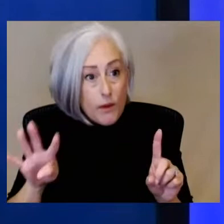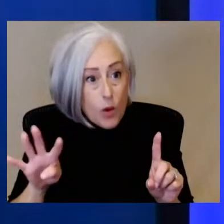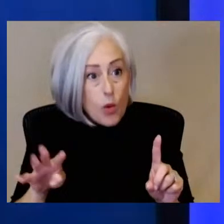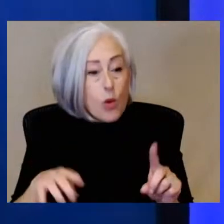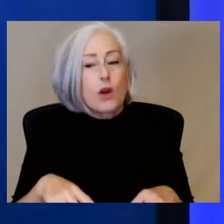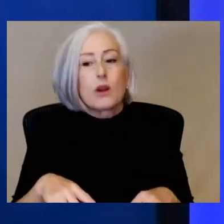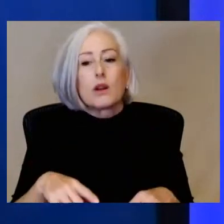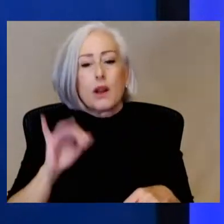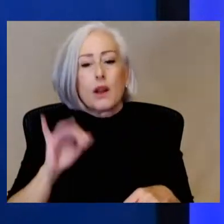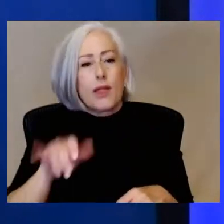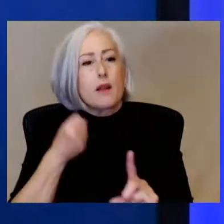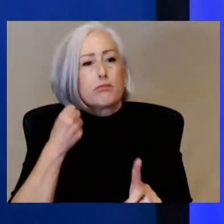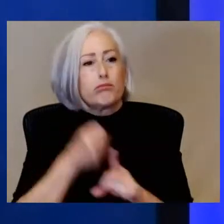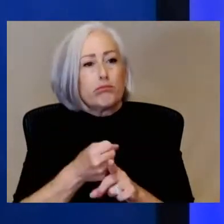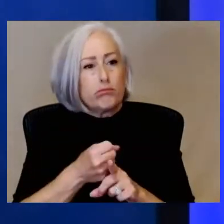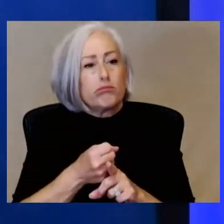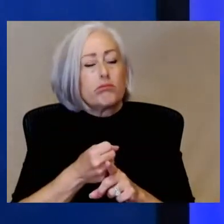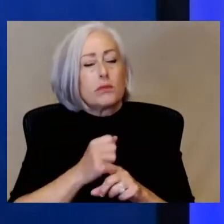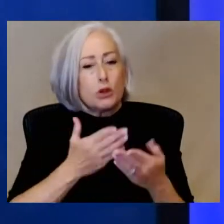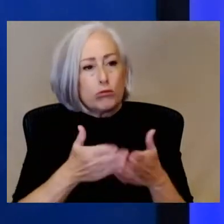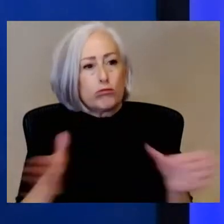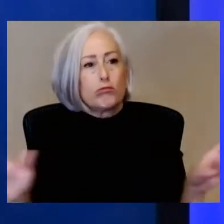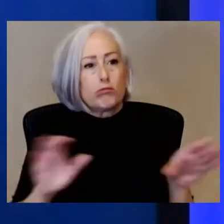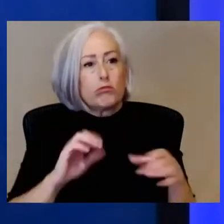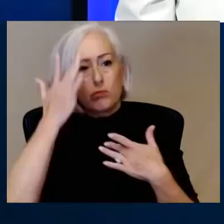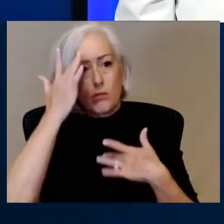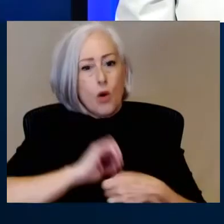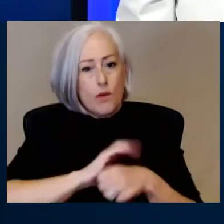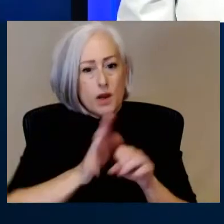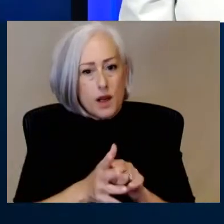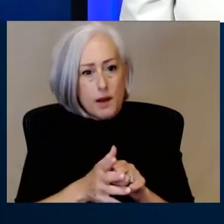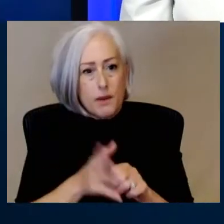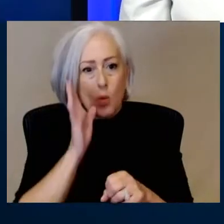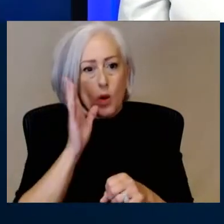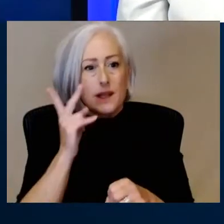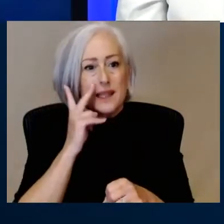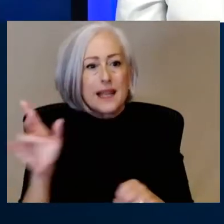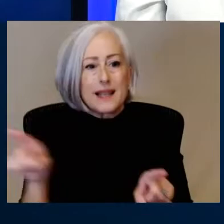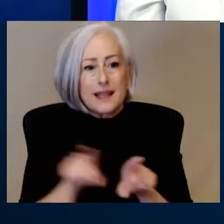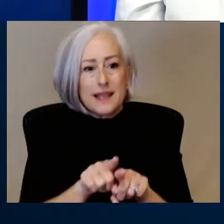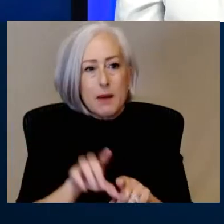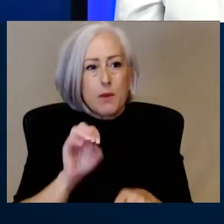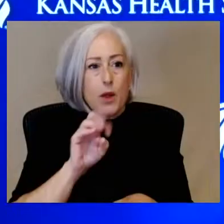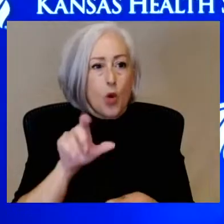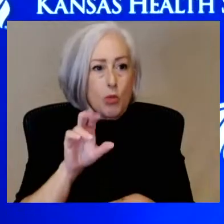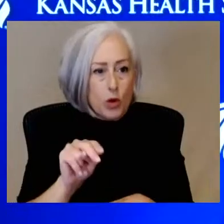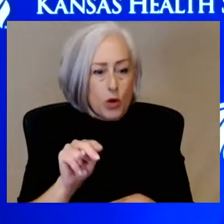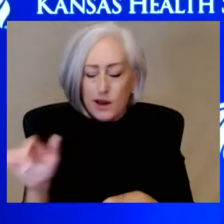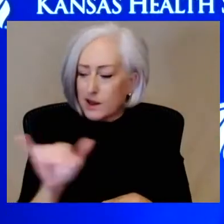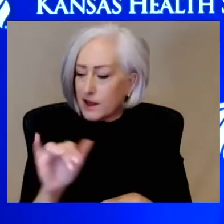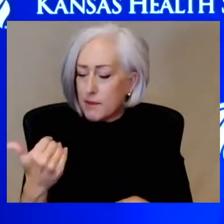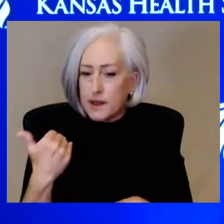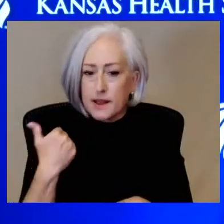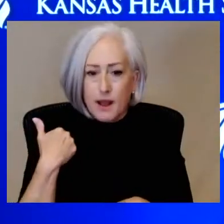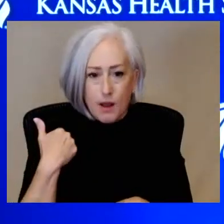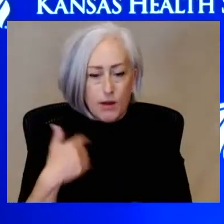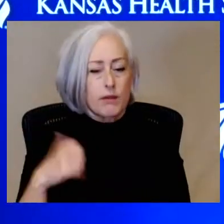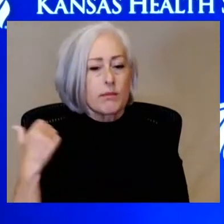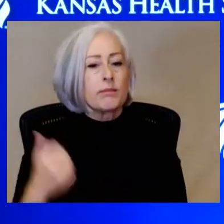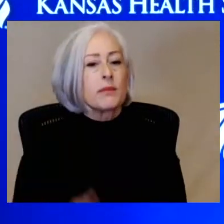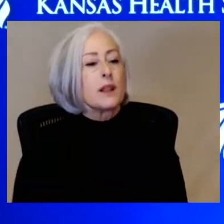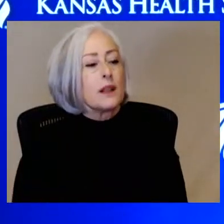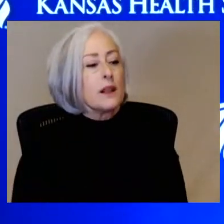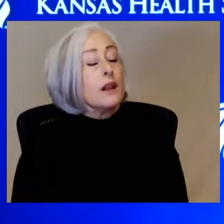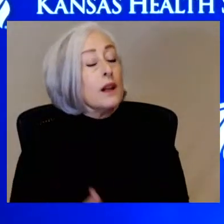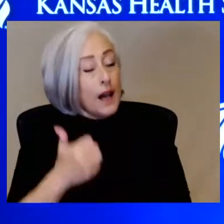my guess is that we're going to see it with Omicron just as we have with the others. Yeah, and again, I hope that along with helping prevent hospitalization and